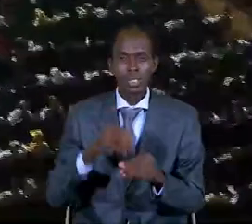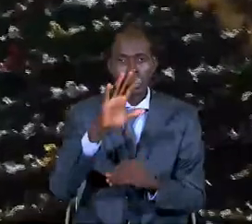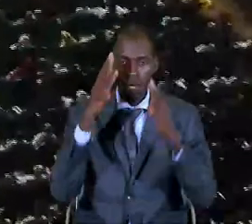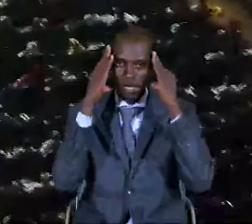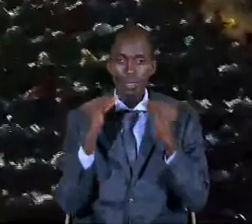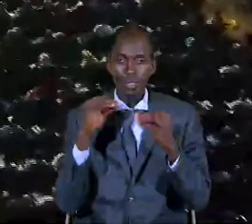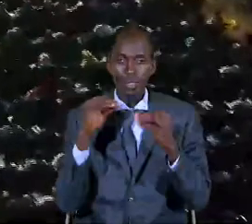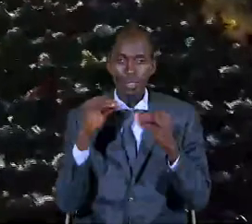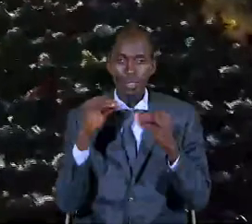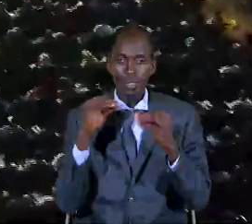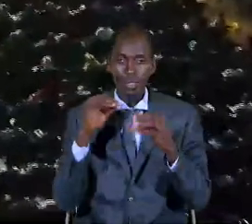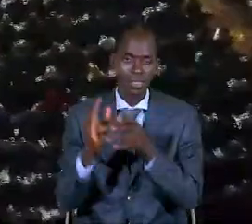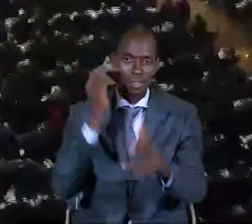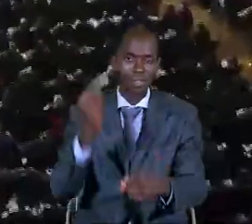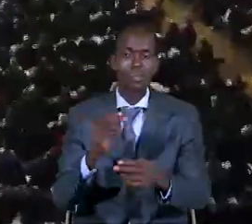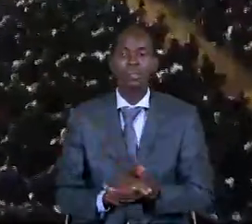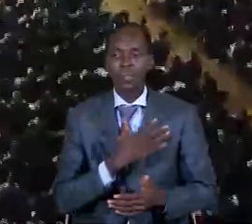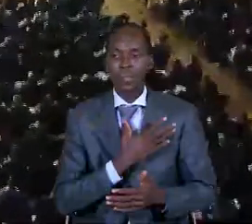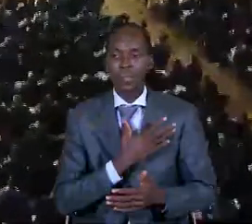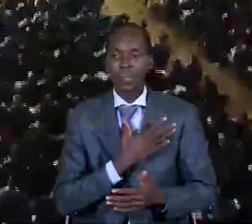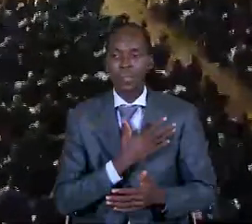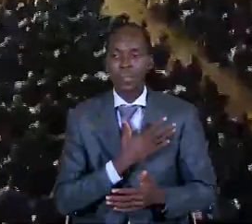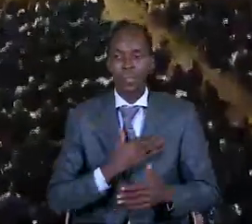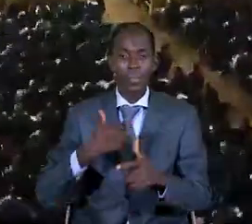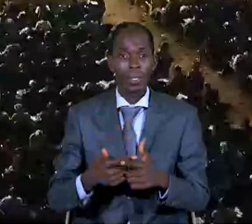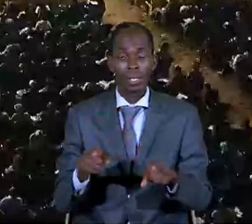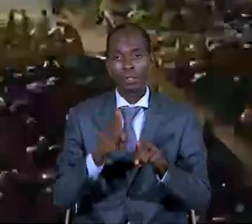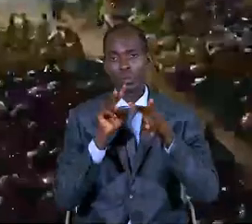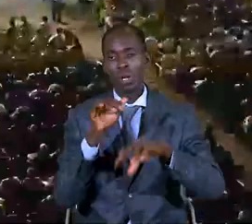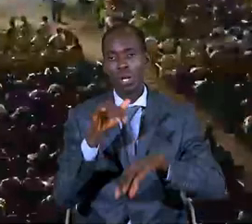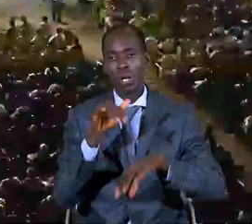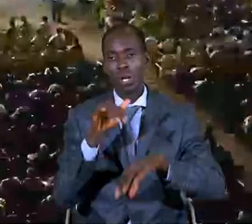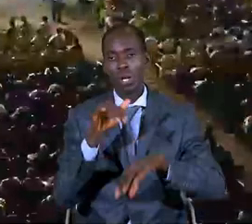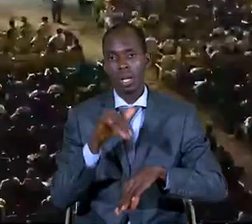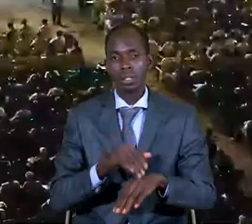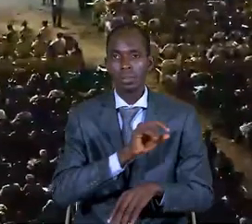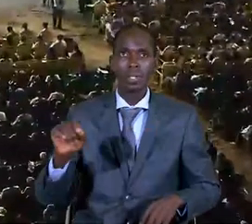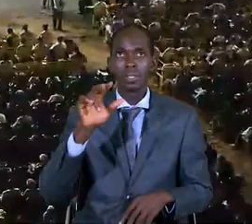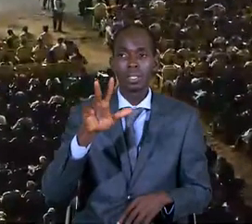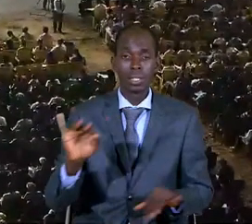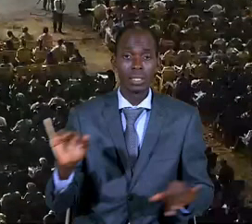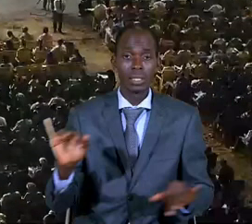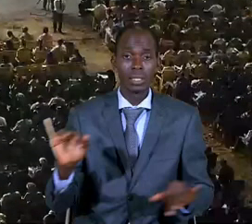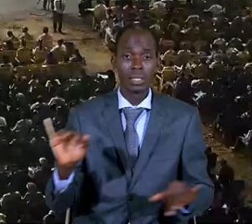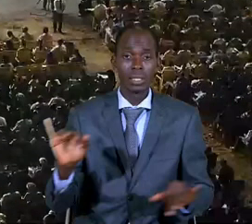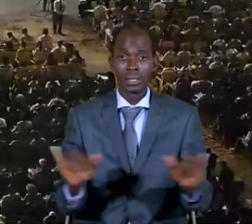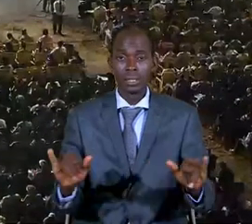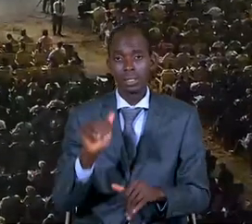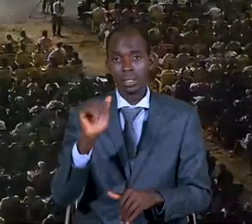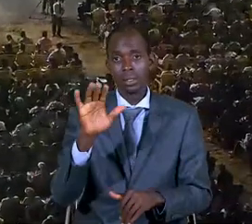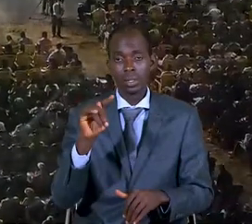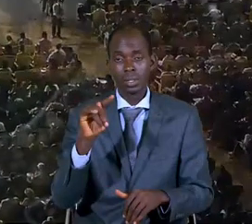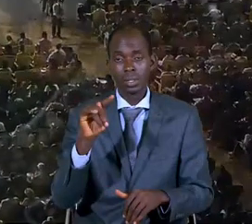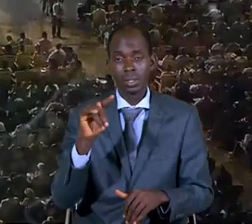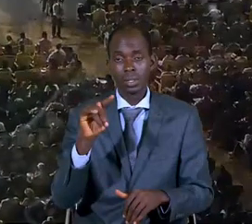in Jesus' name. And then as you look at verse 39 of that same chapter,